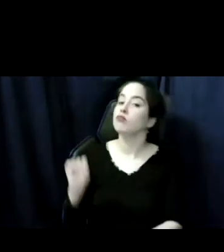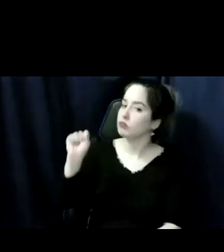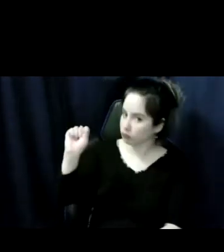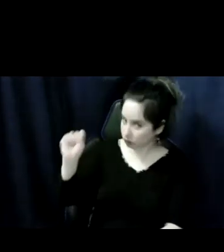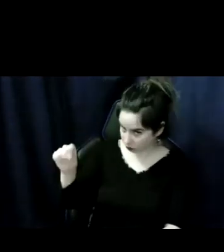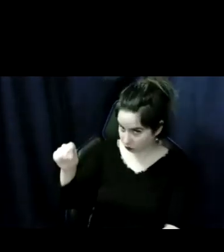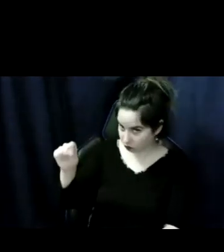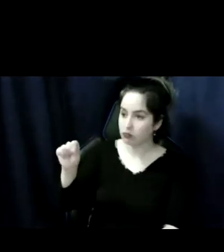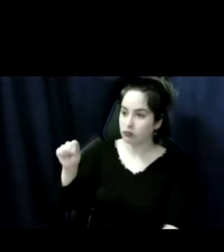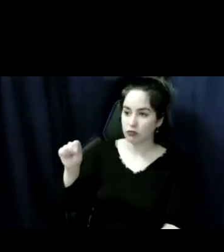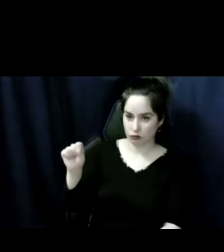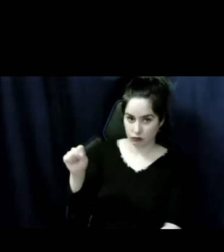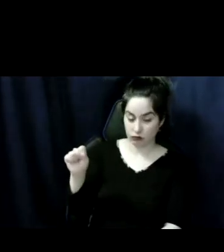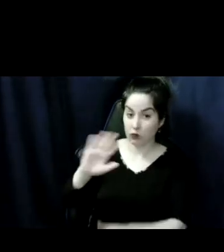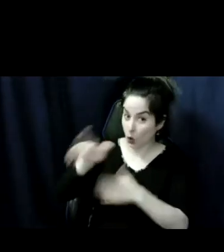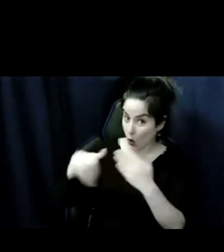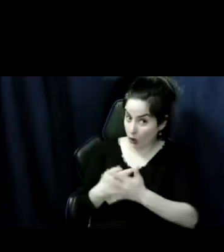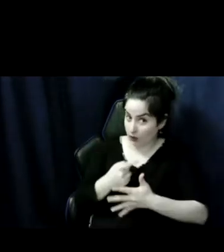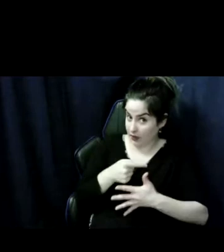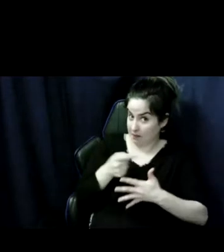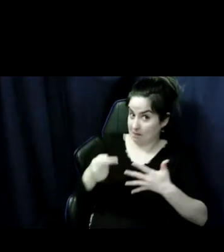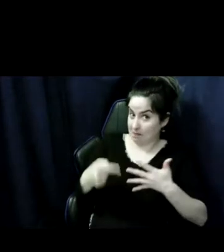the things that you've just asked